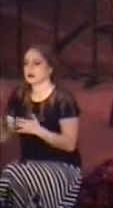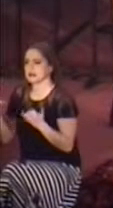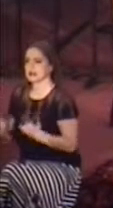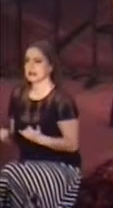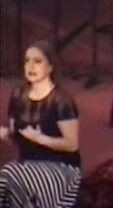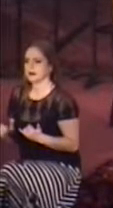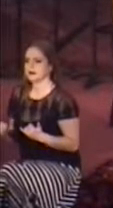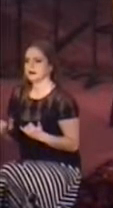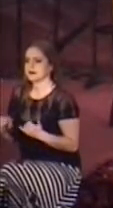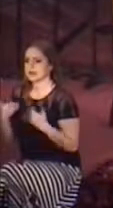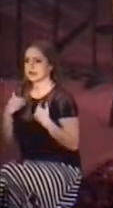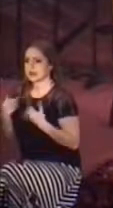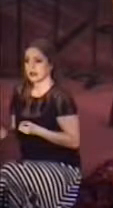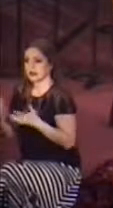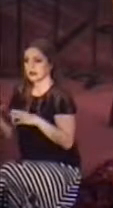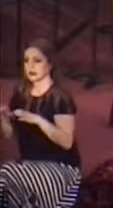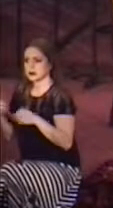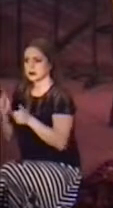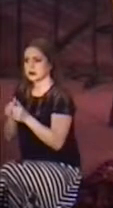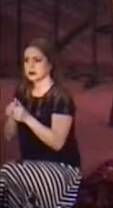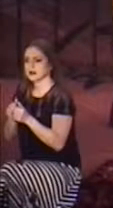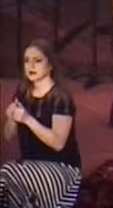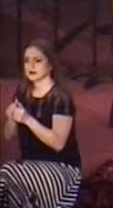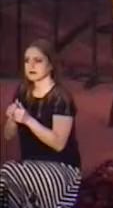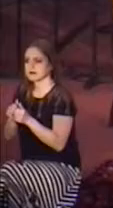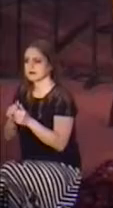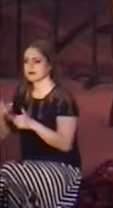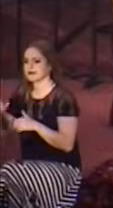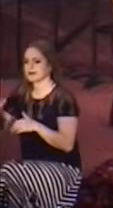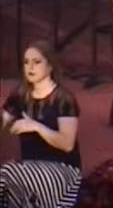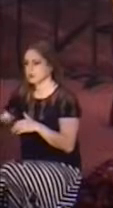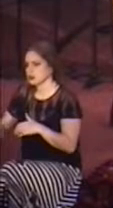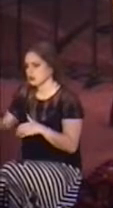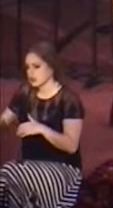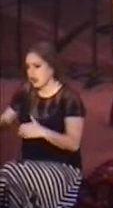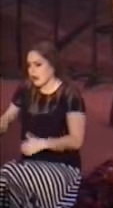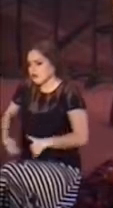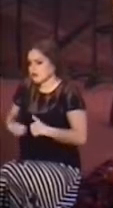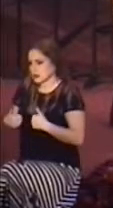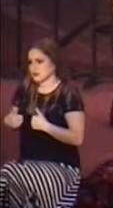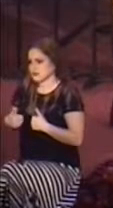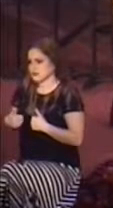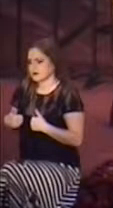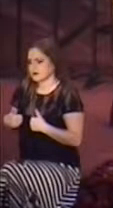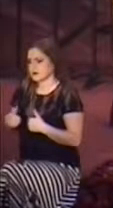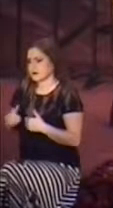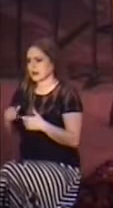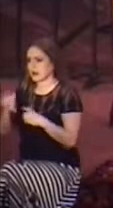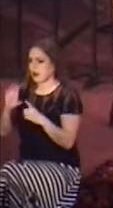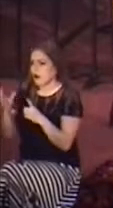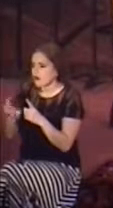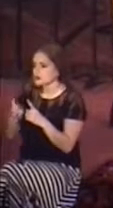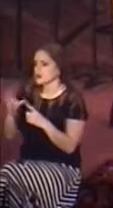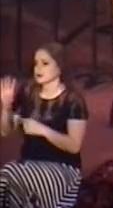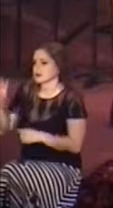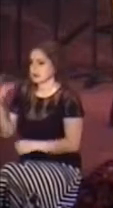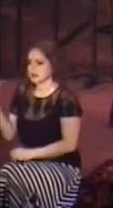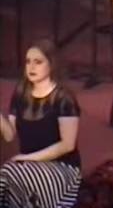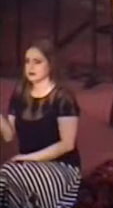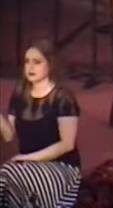to do with our childhood, how it began, how the culture deals with Christmas. And as I go back,